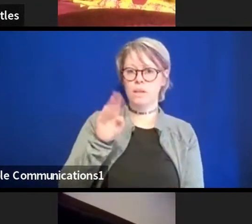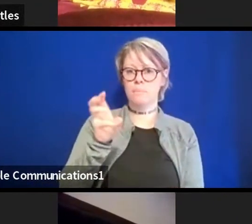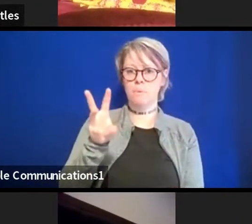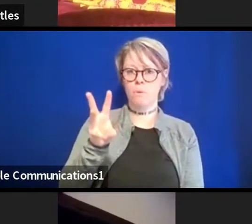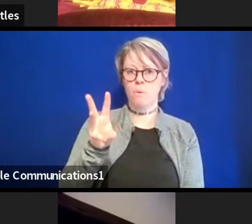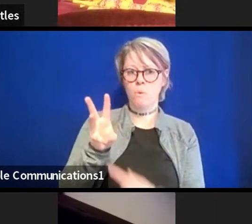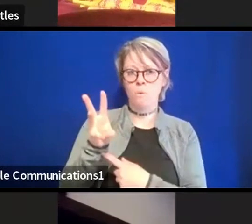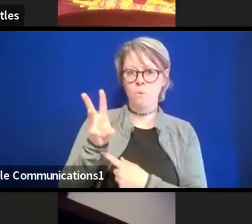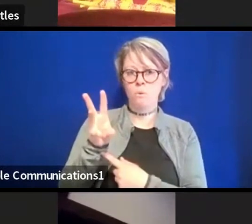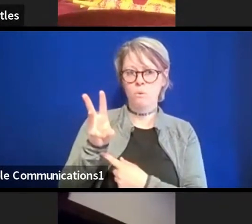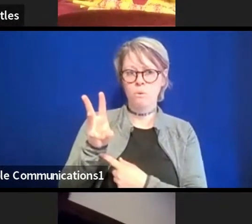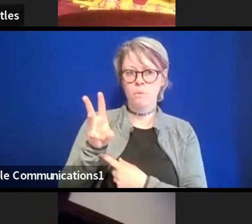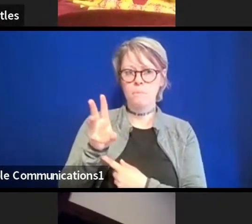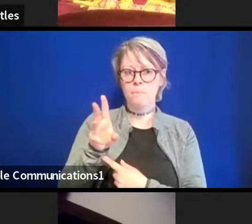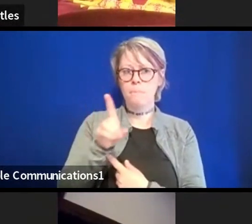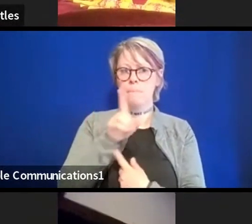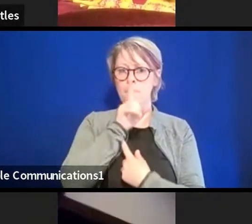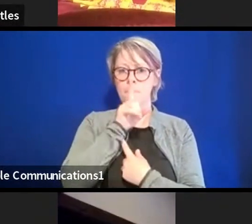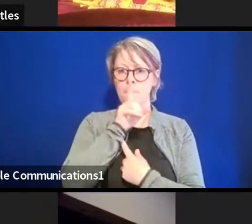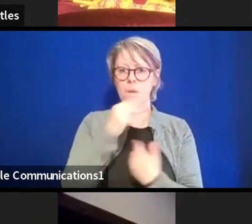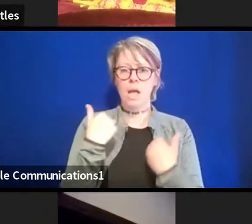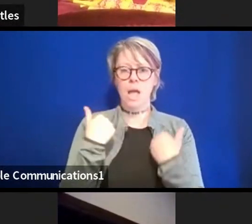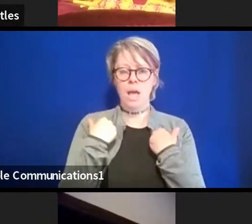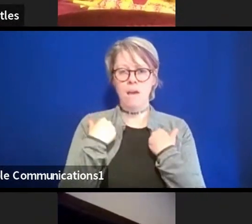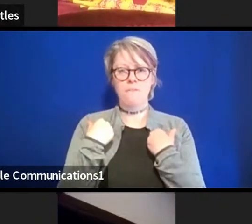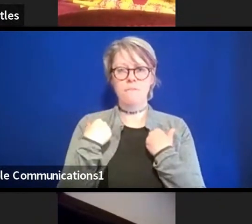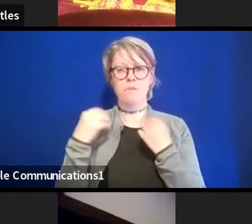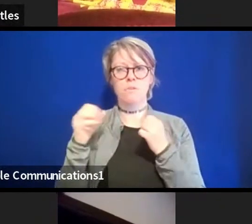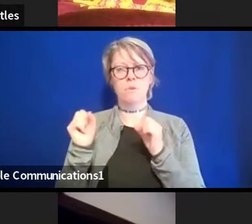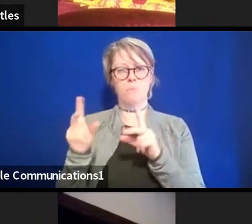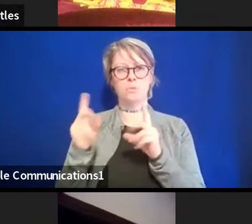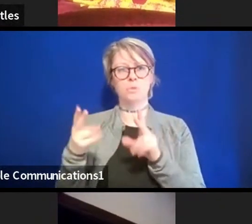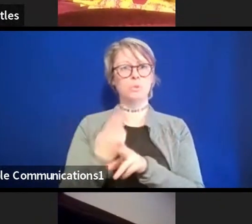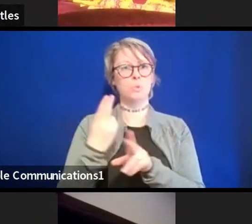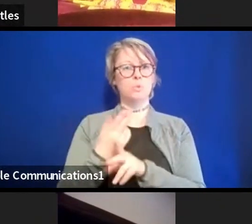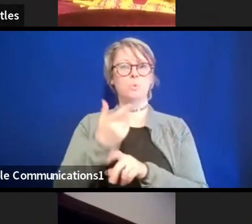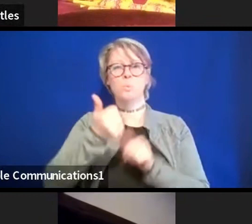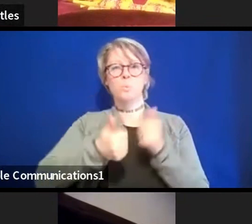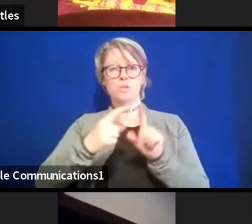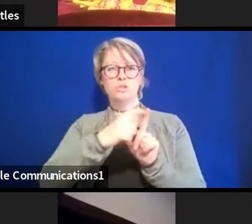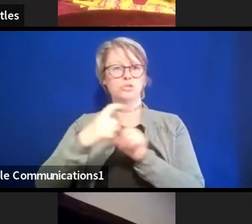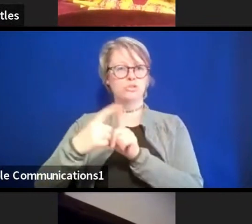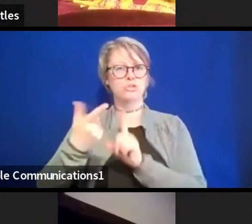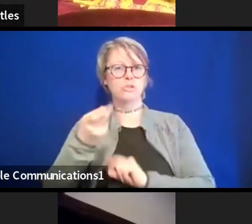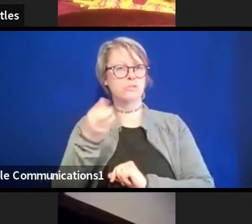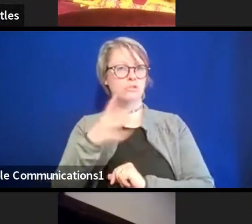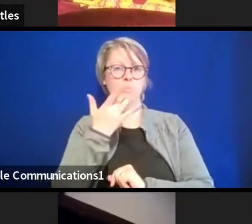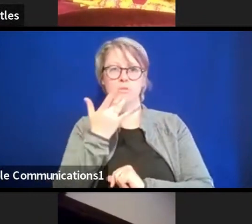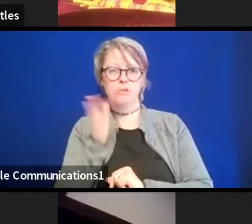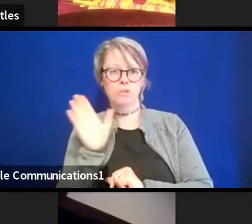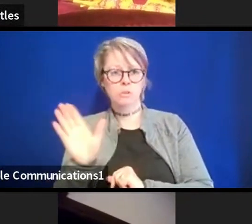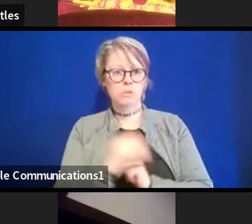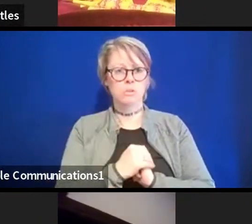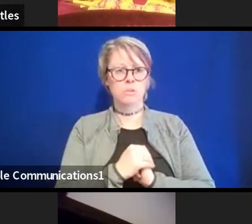choice to be gendered in the way that she wishes. But suddenly, the